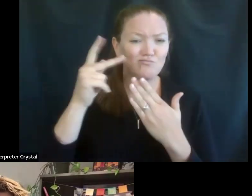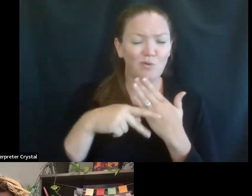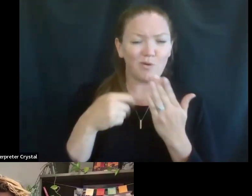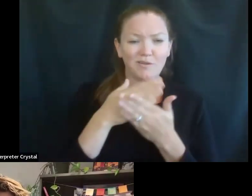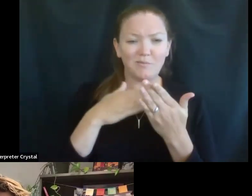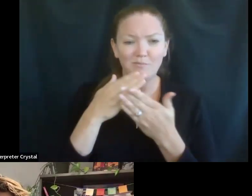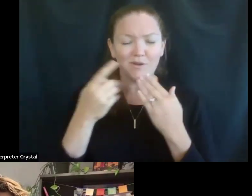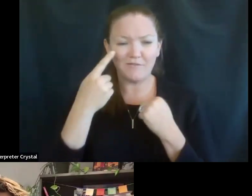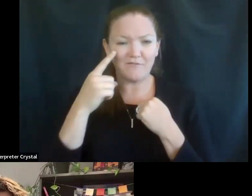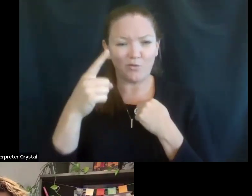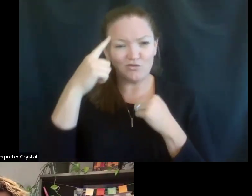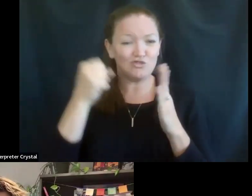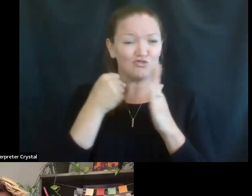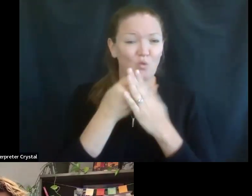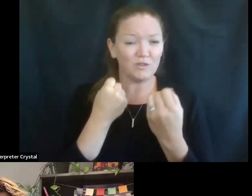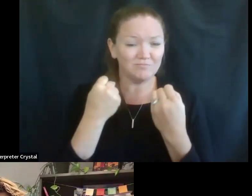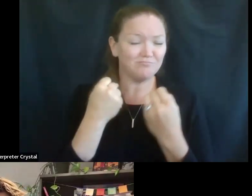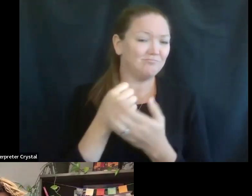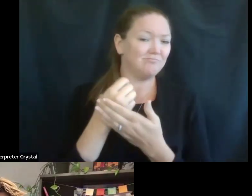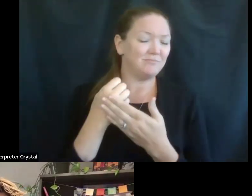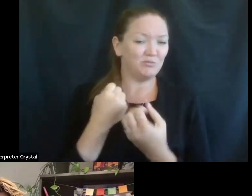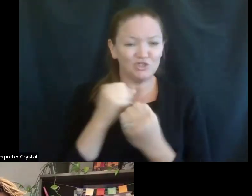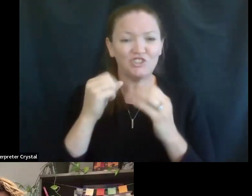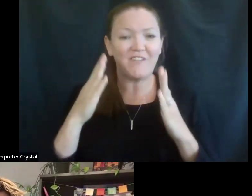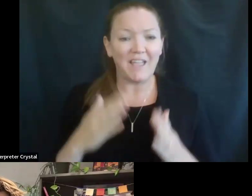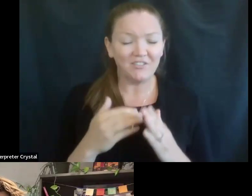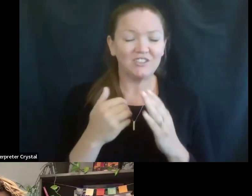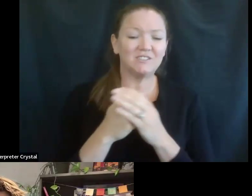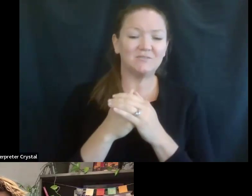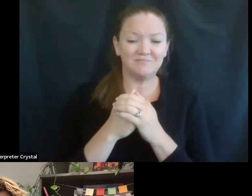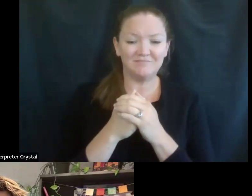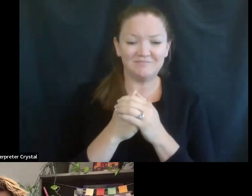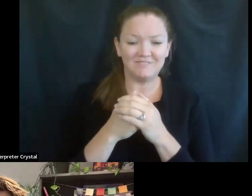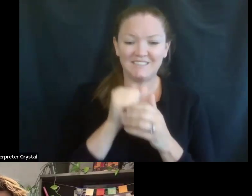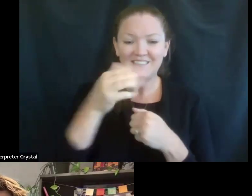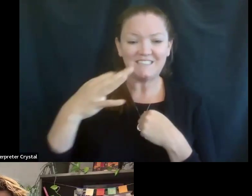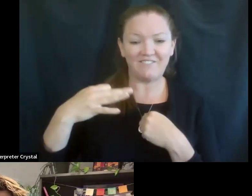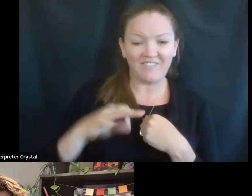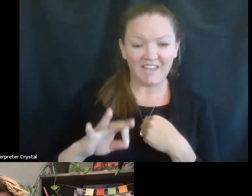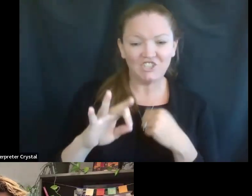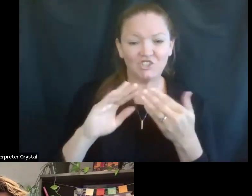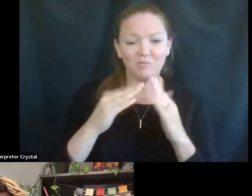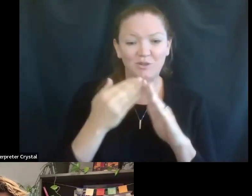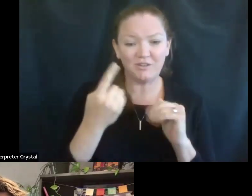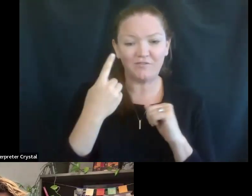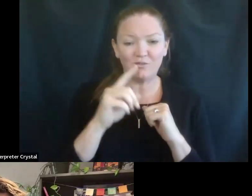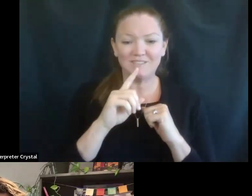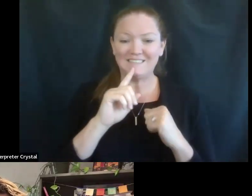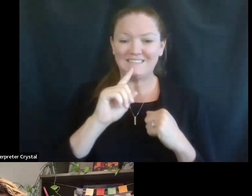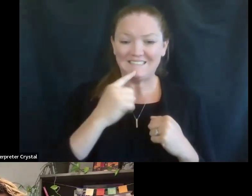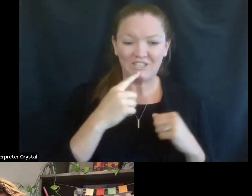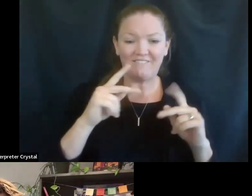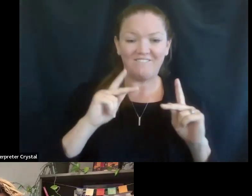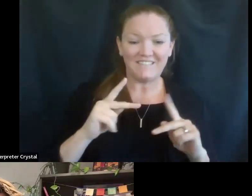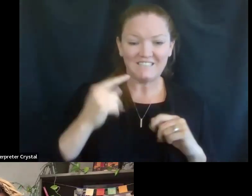to stroke survivors, a disadvantaged community with severe physical and mental disabilities? This community suffers from